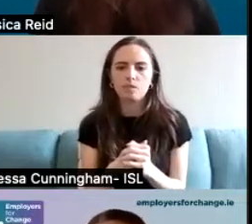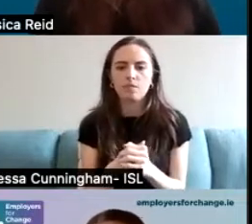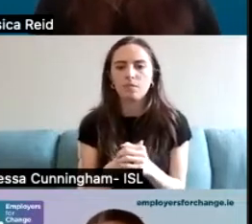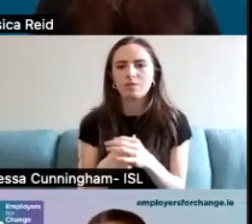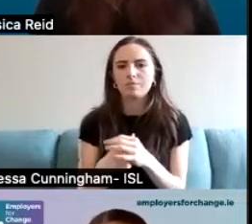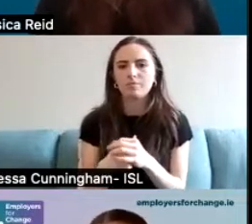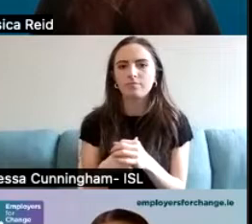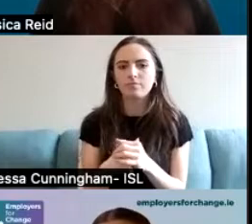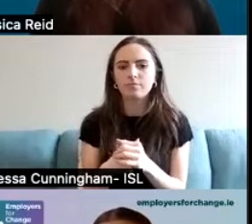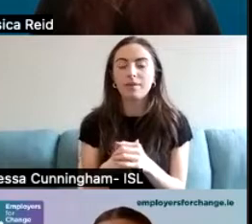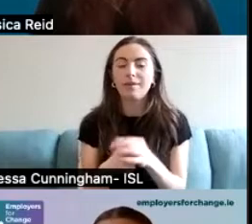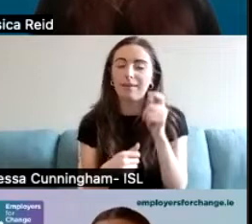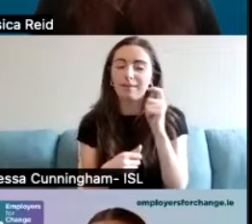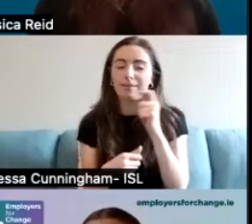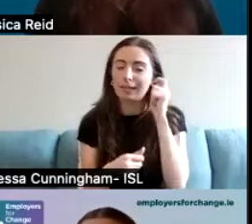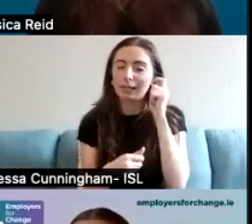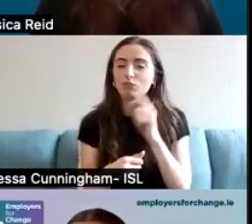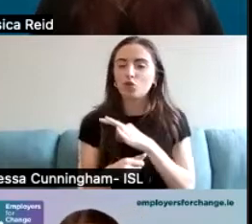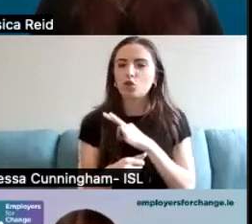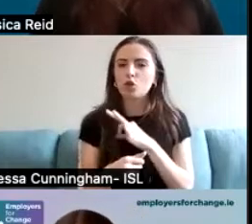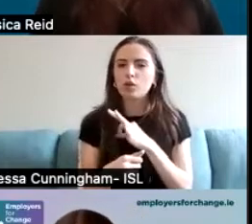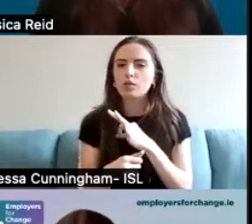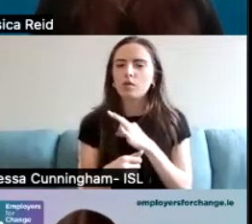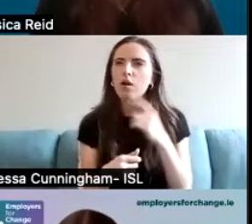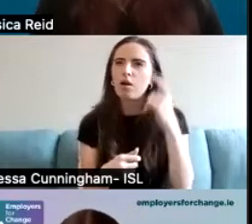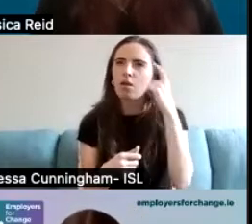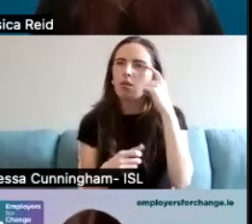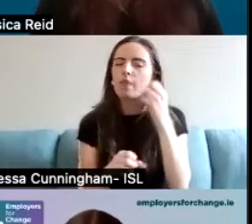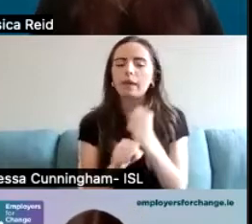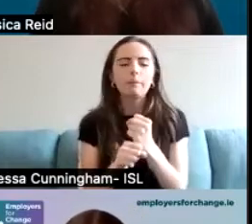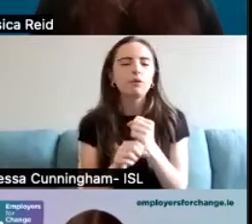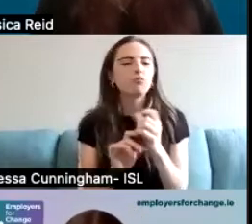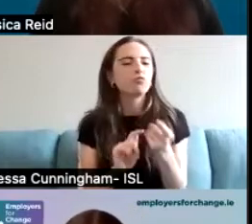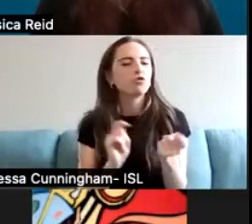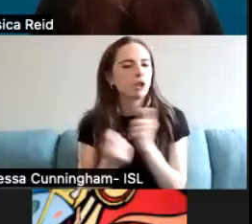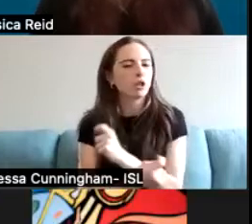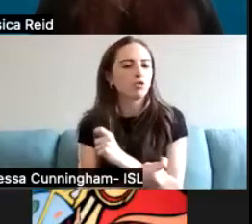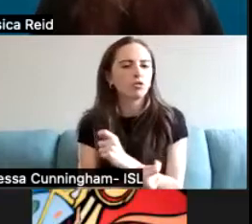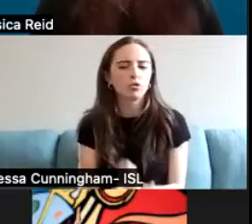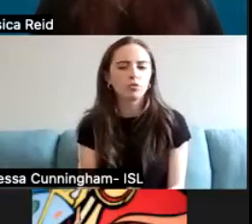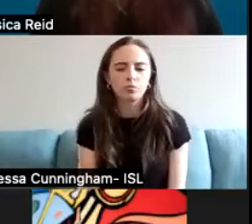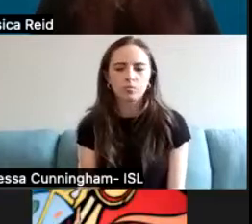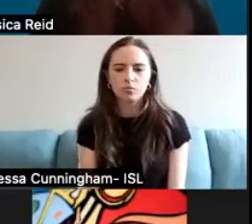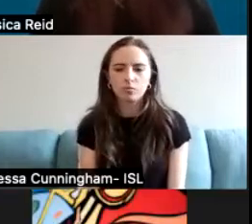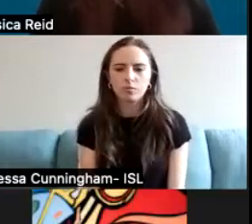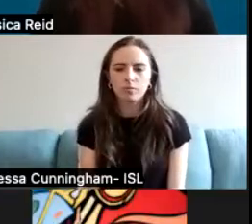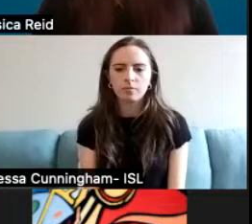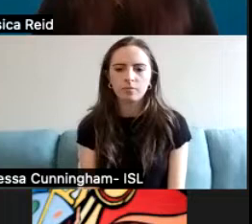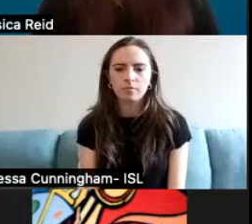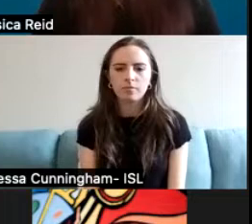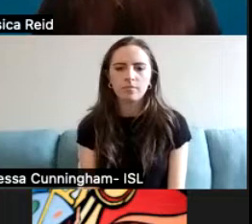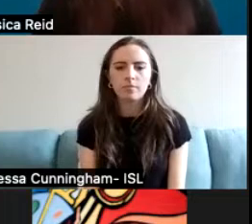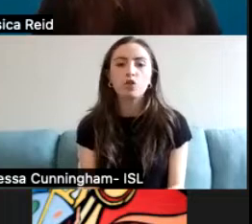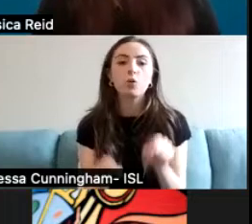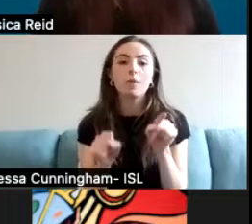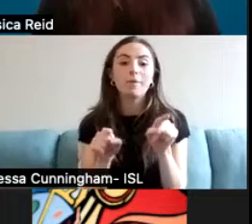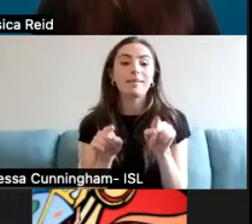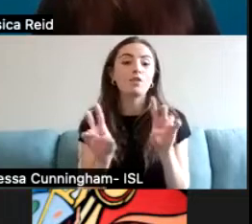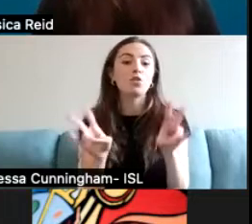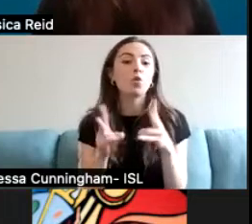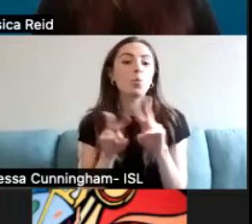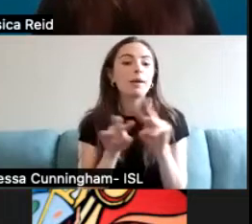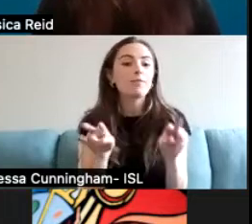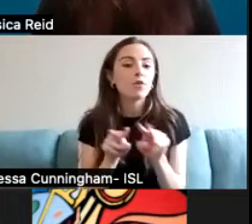inspire change in this area. So you can pop it away there, Jess. Thank you. So in this quick video, I'm going to show you the